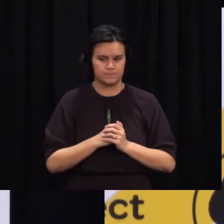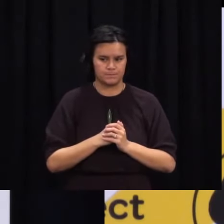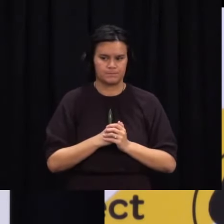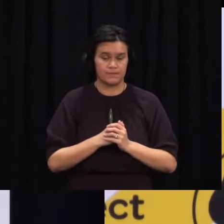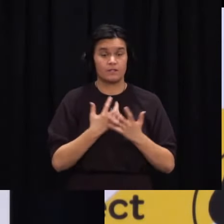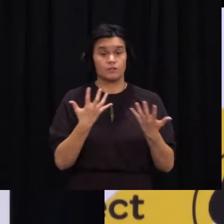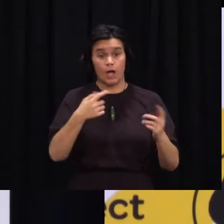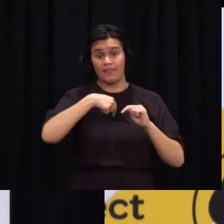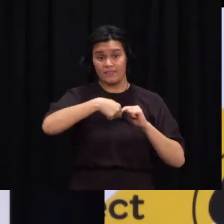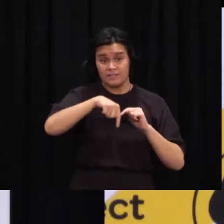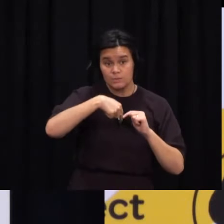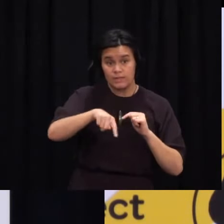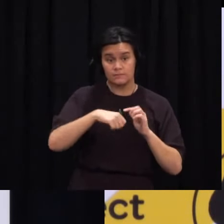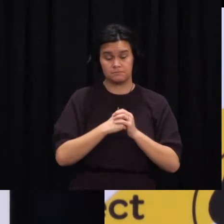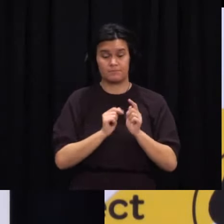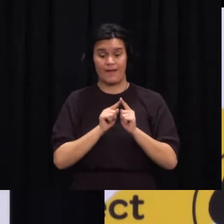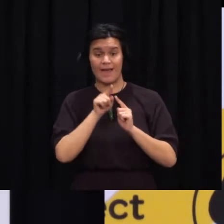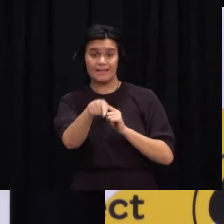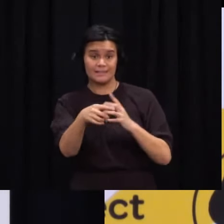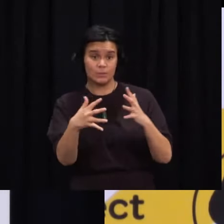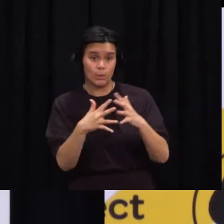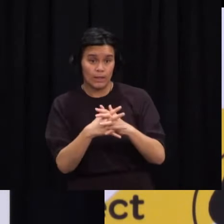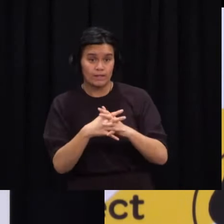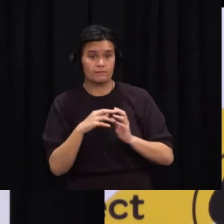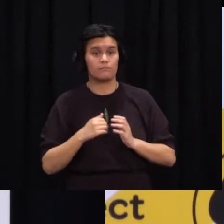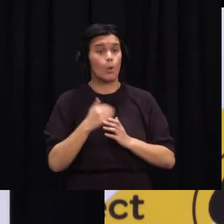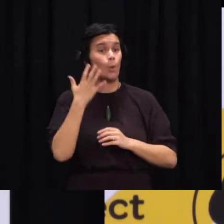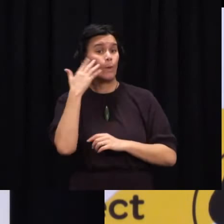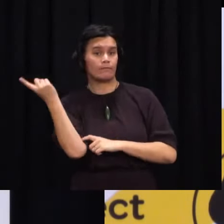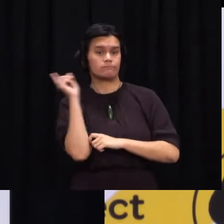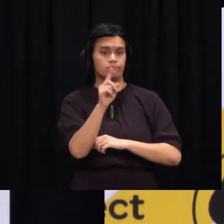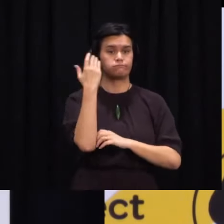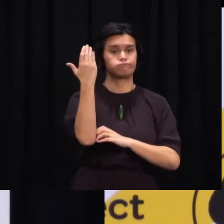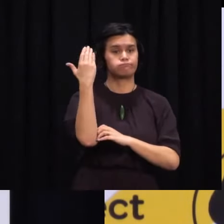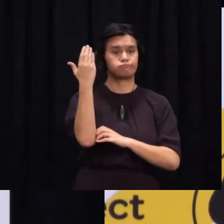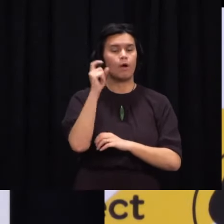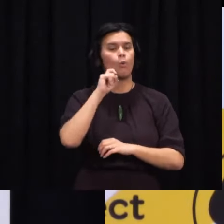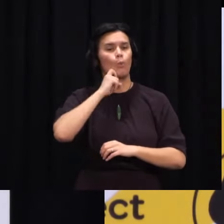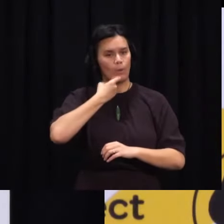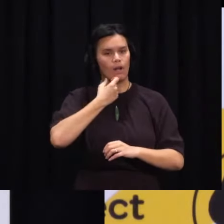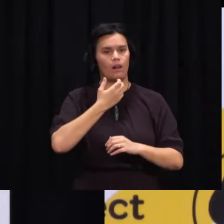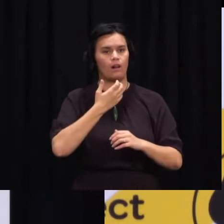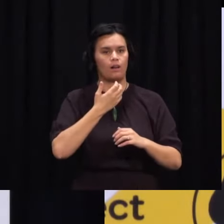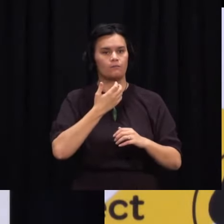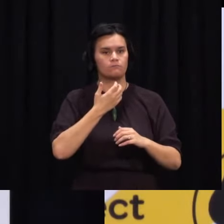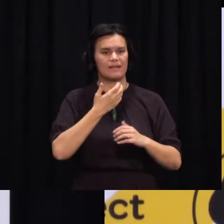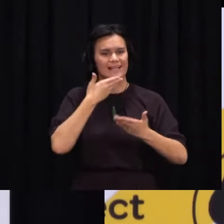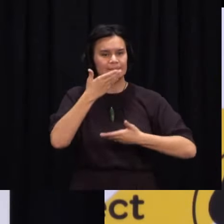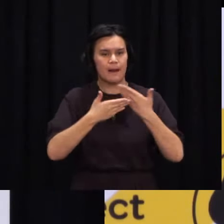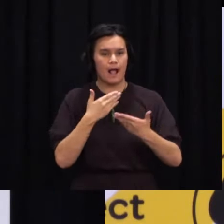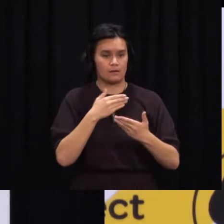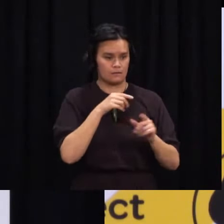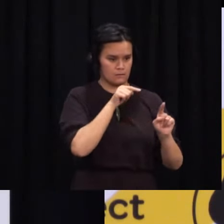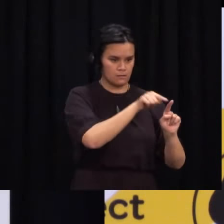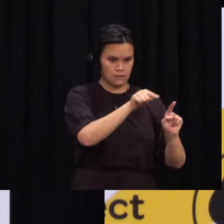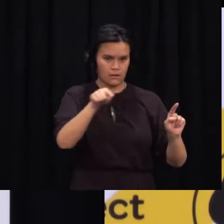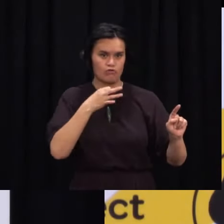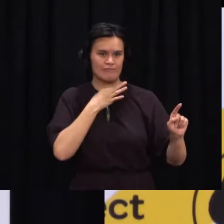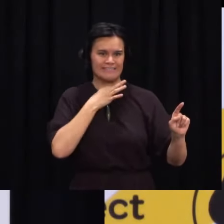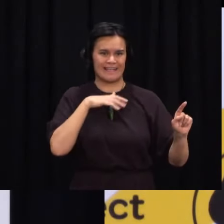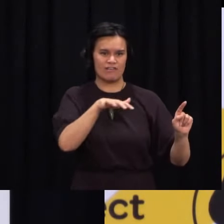and next is come down and just report on the number of tests we're having come through those communities and initiatives we'll be undertaking to keep those numbers